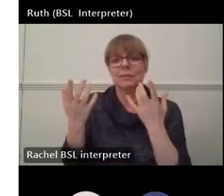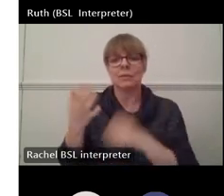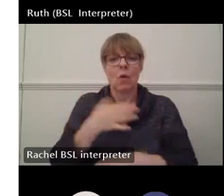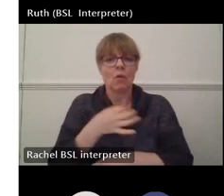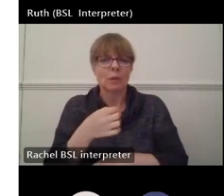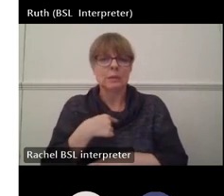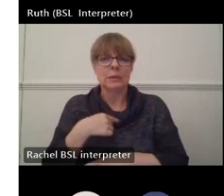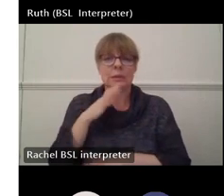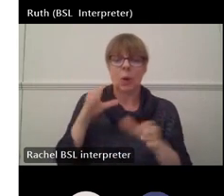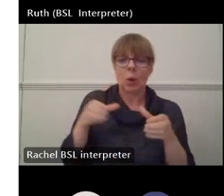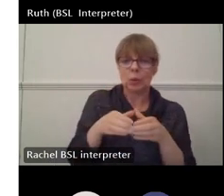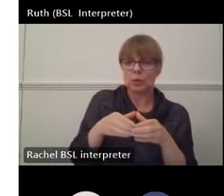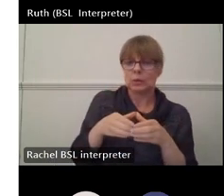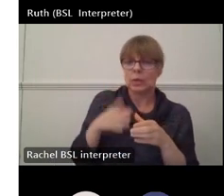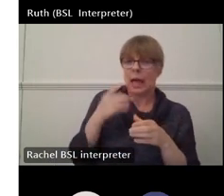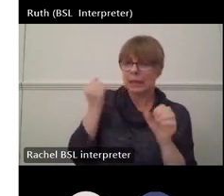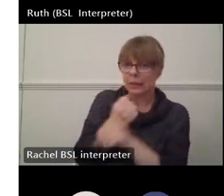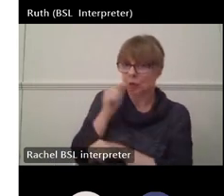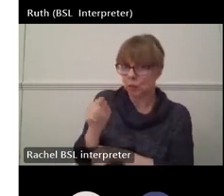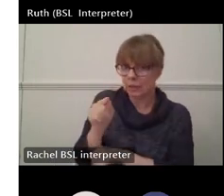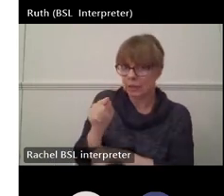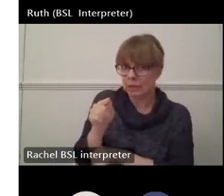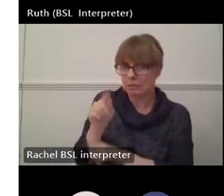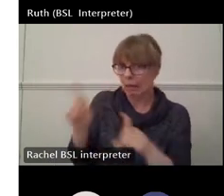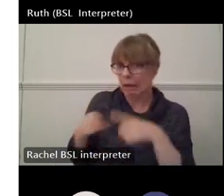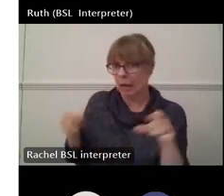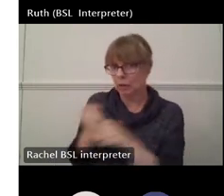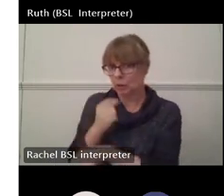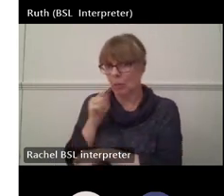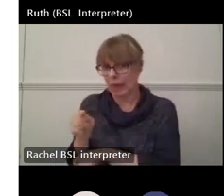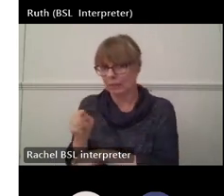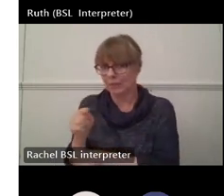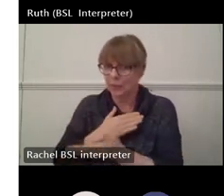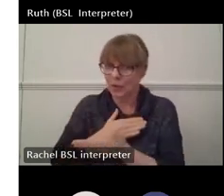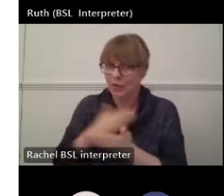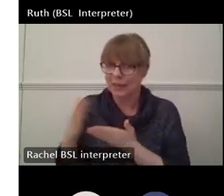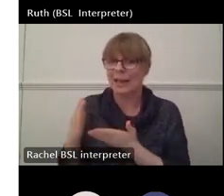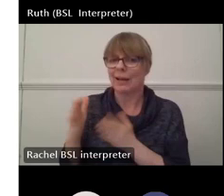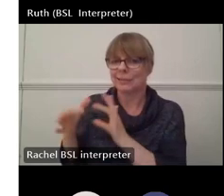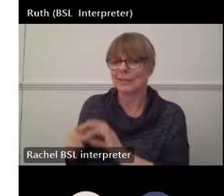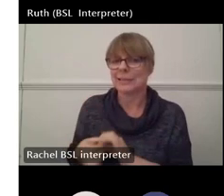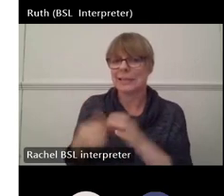says, okay, this is what I can do, this is what I can do. More of supportive.